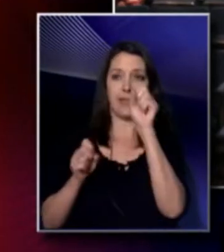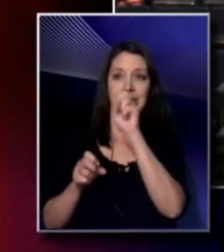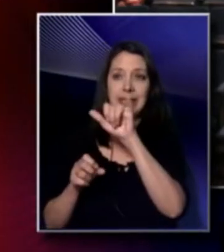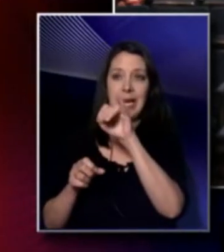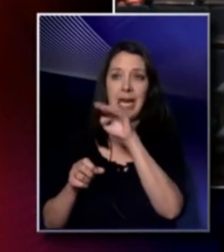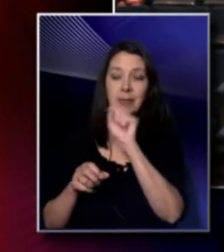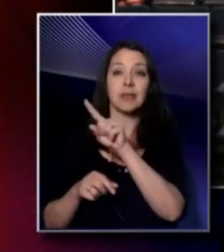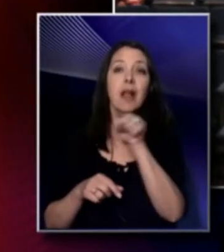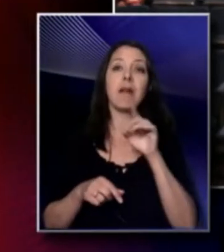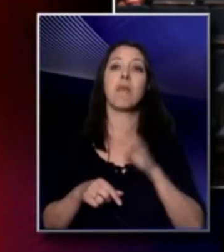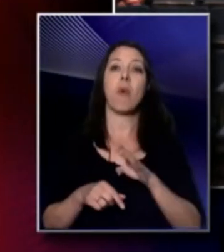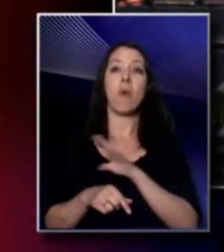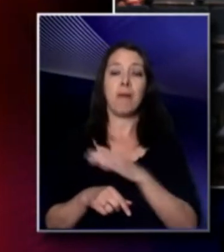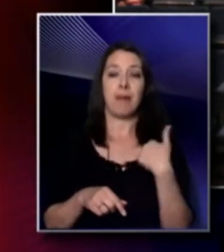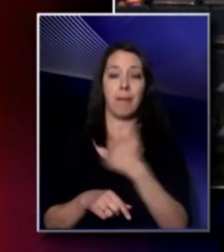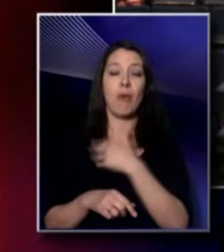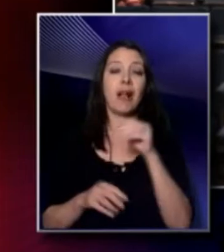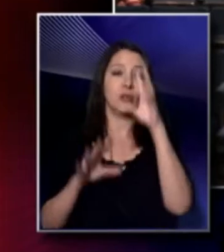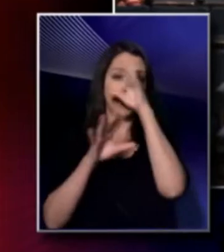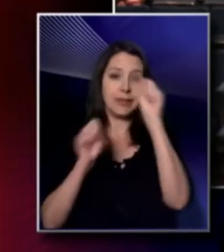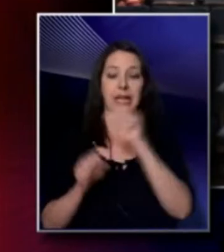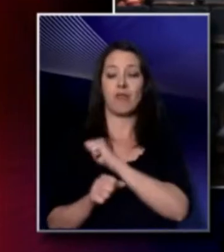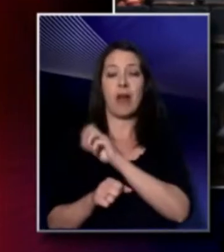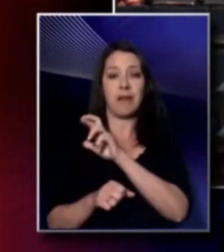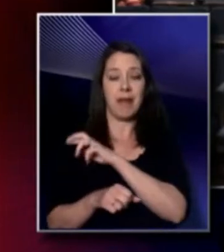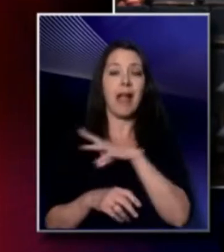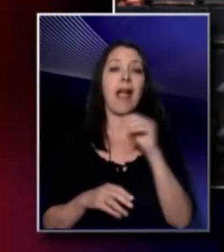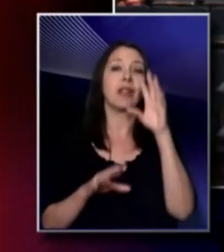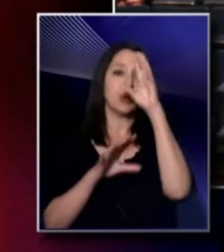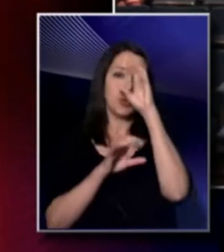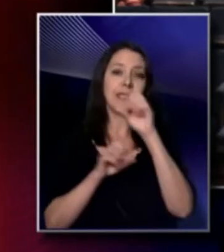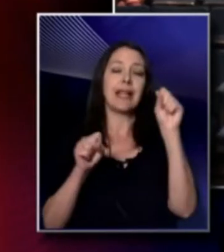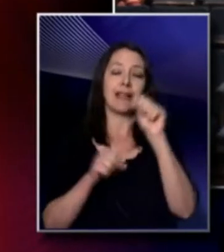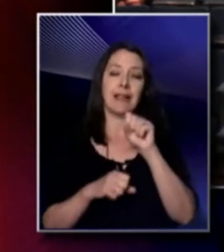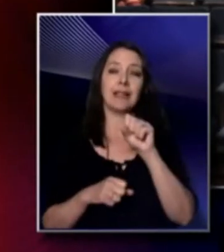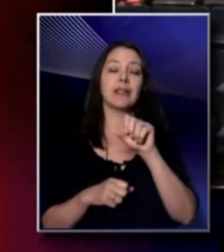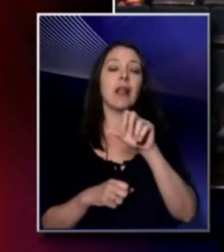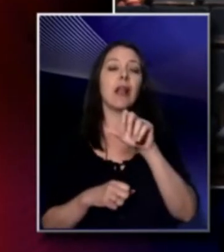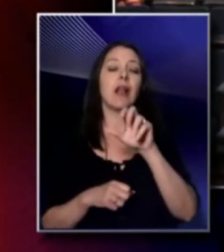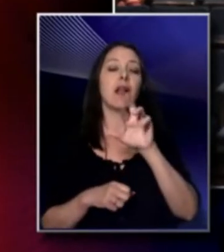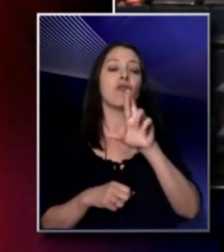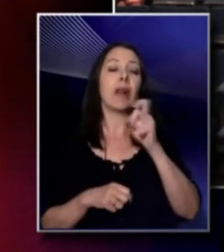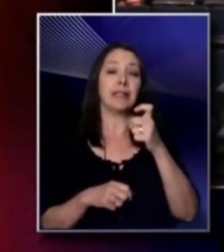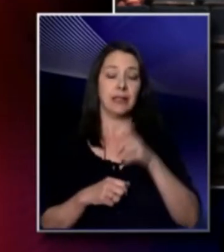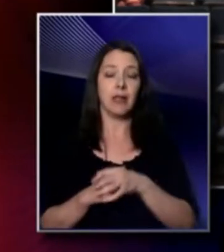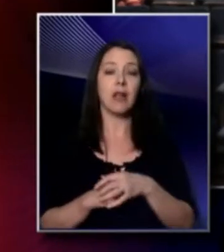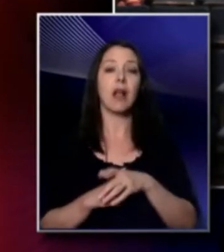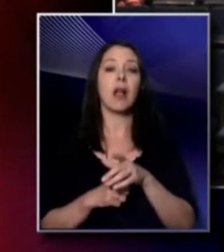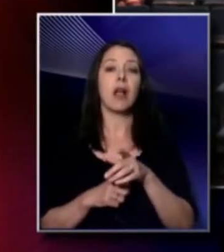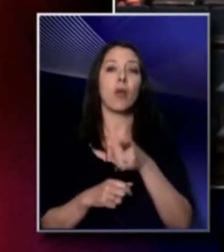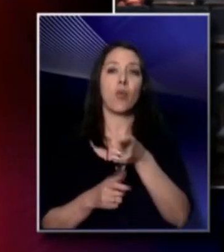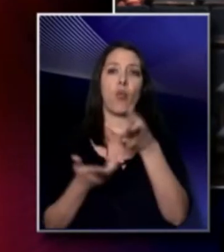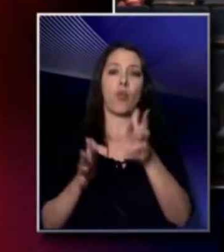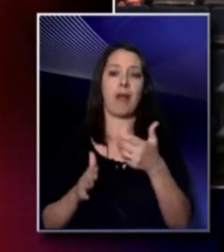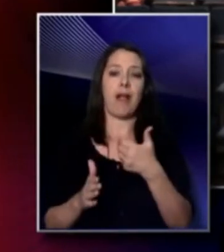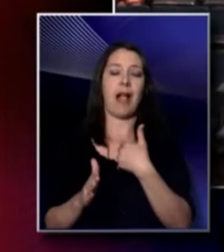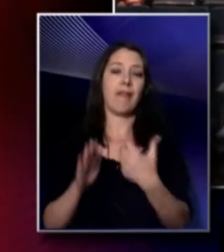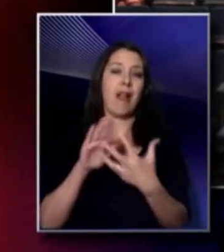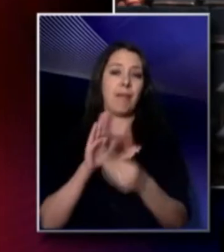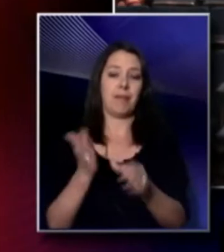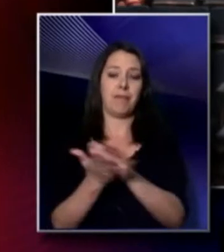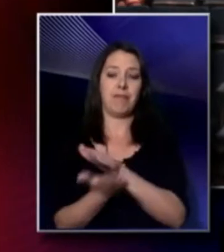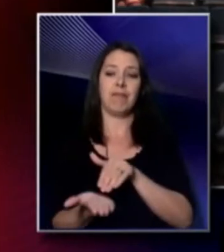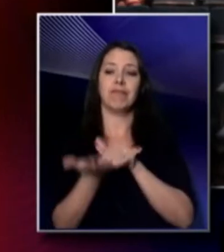of the board, Superintendent Reichman, Assistant Superintendent Rex. You've been provided a copy of my